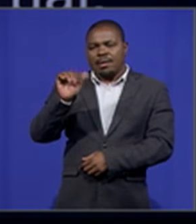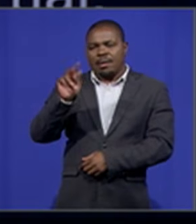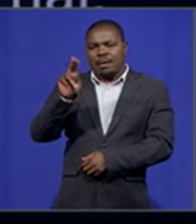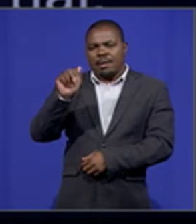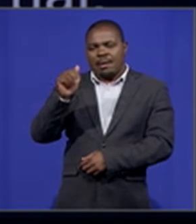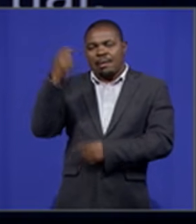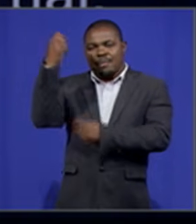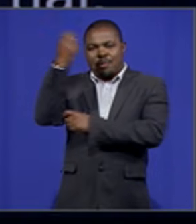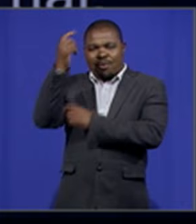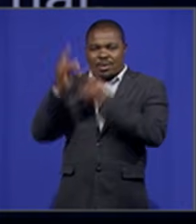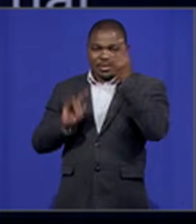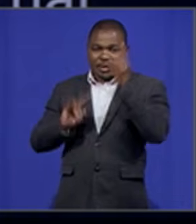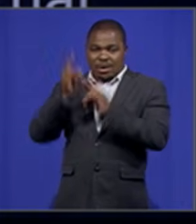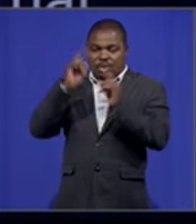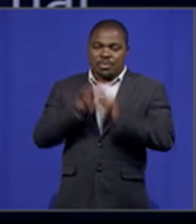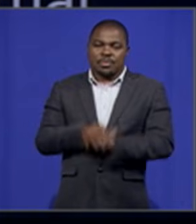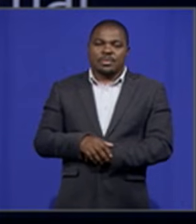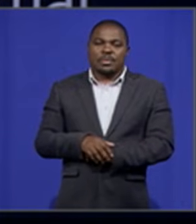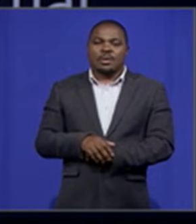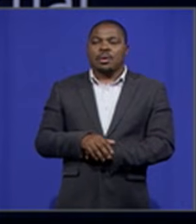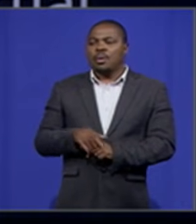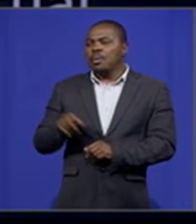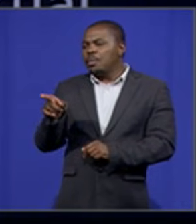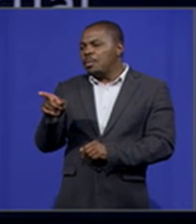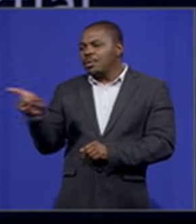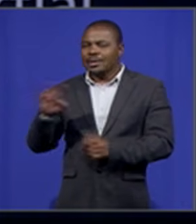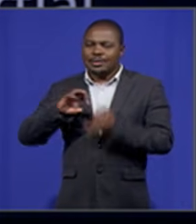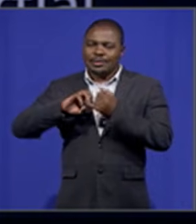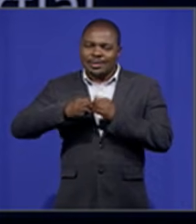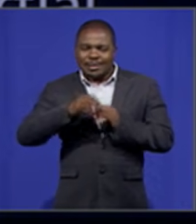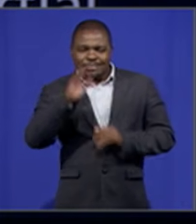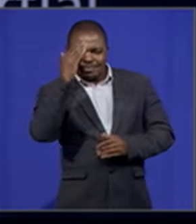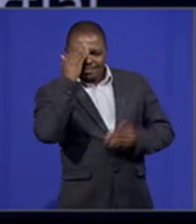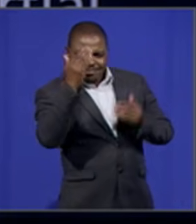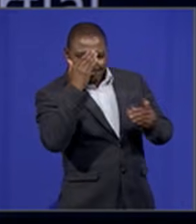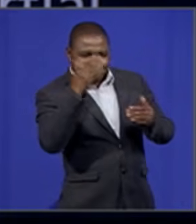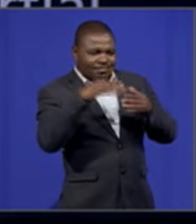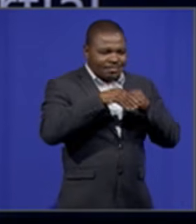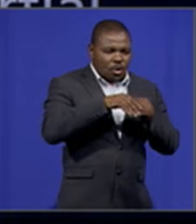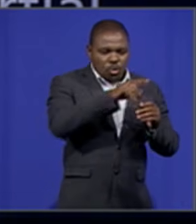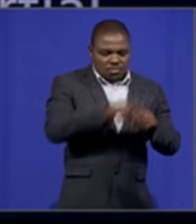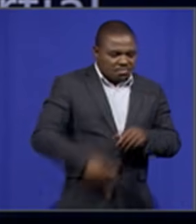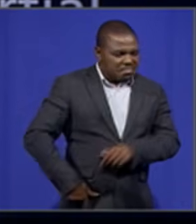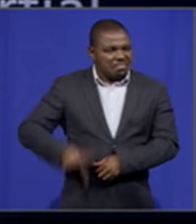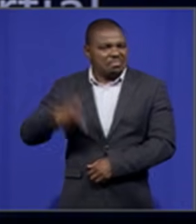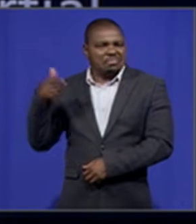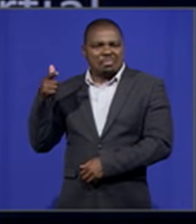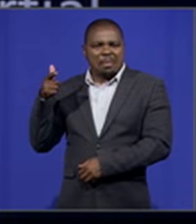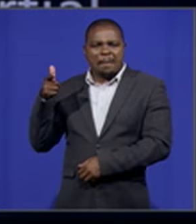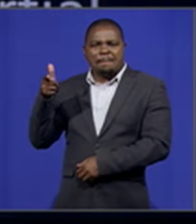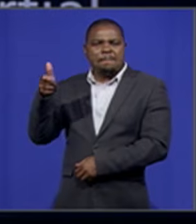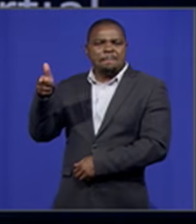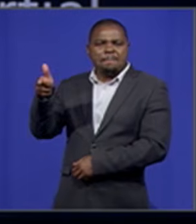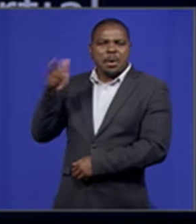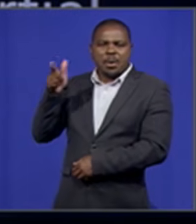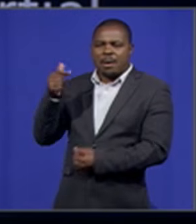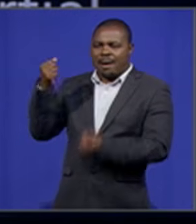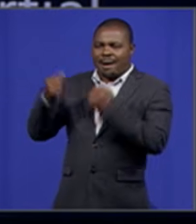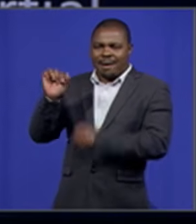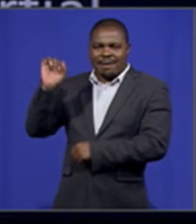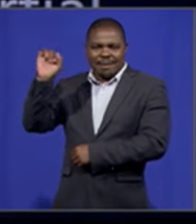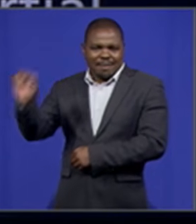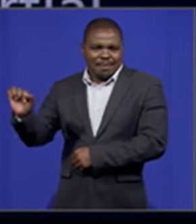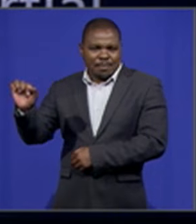ge ba go ka dipego go bontšha gore ba lekile go modumediša ba mogantšha gomme a ntšha sethunya a thunya sefatanaga